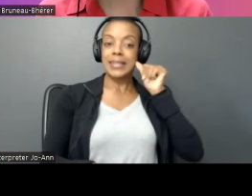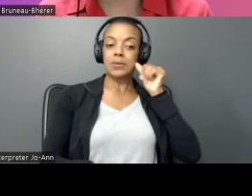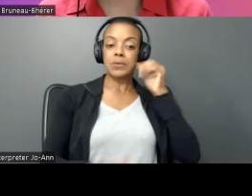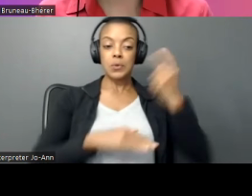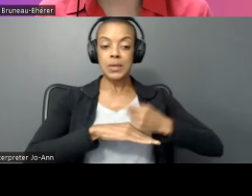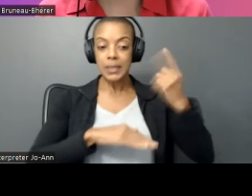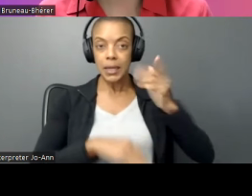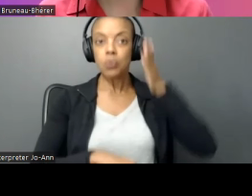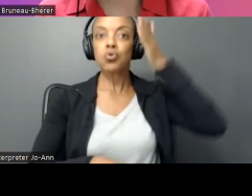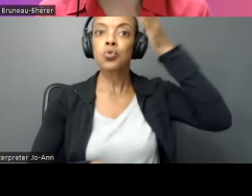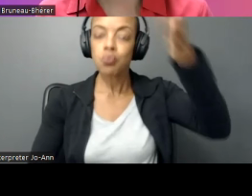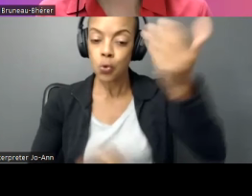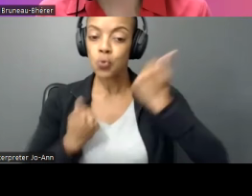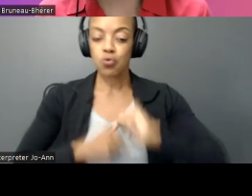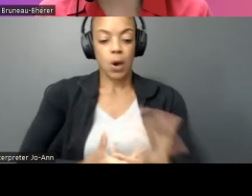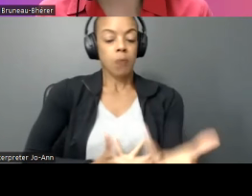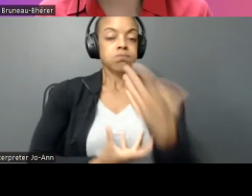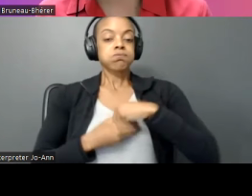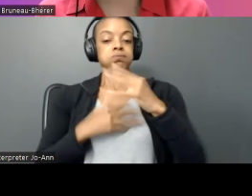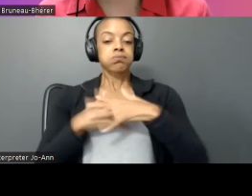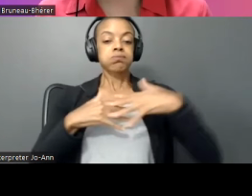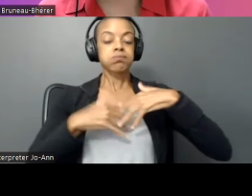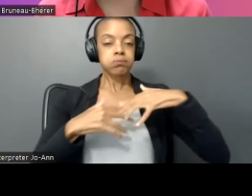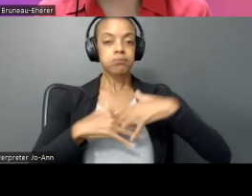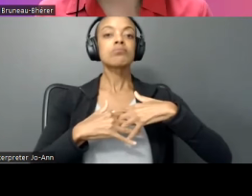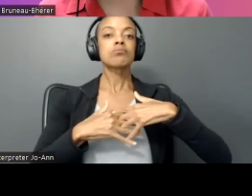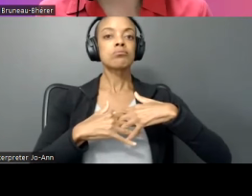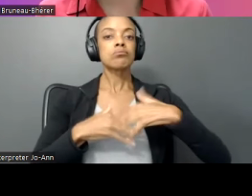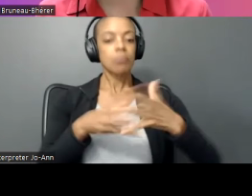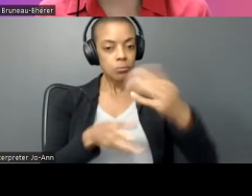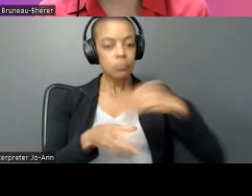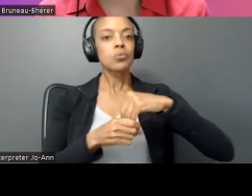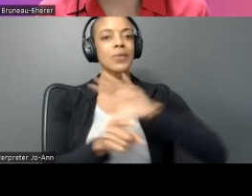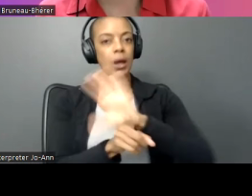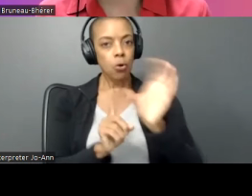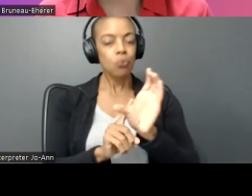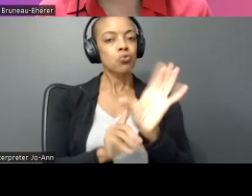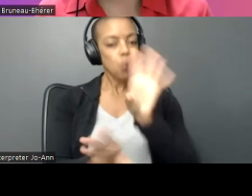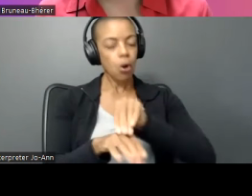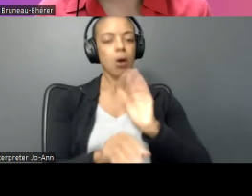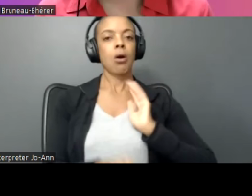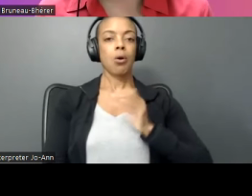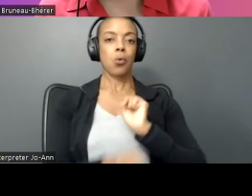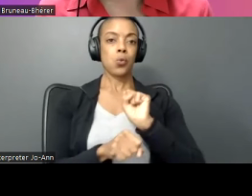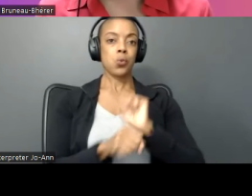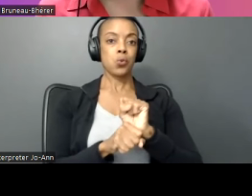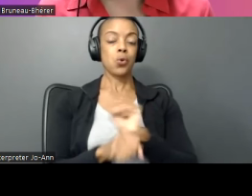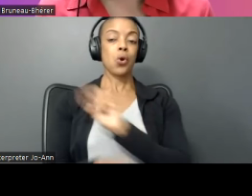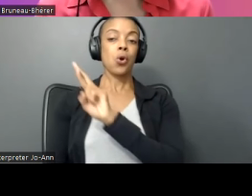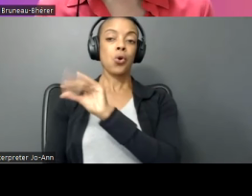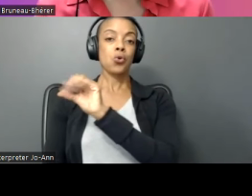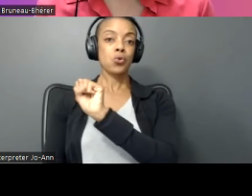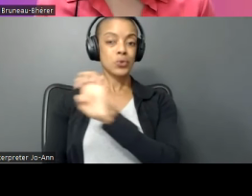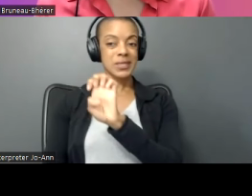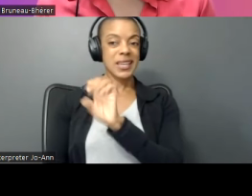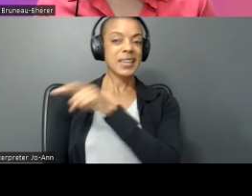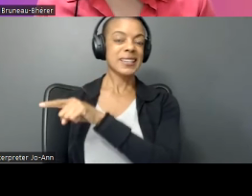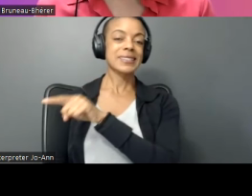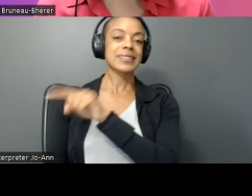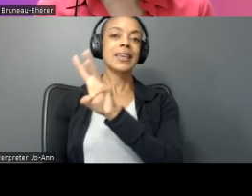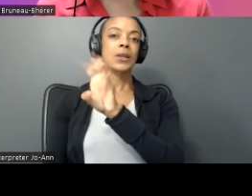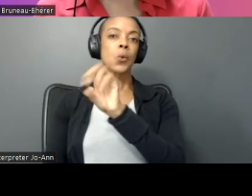First Nations in all our work. Rosée is in the Wendake area,